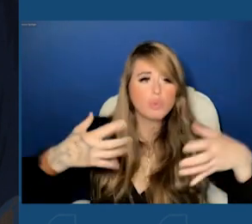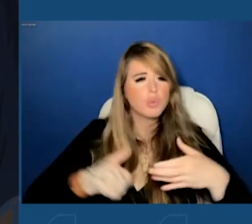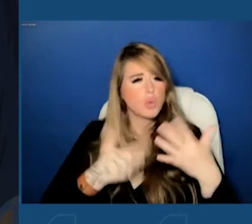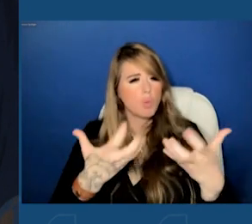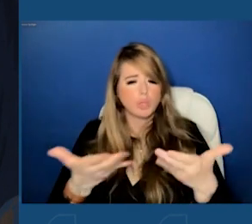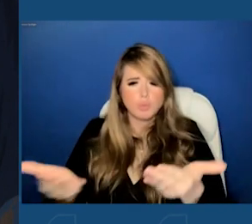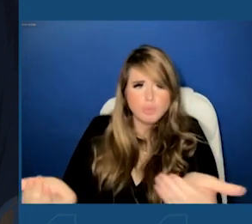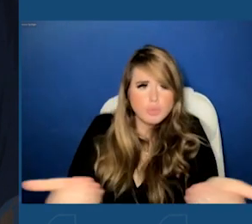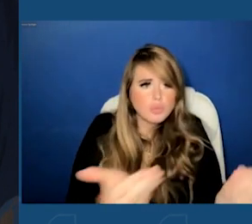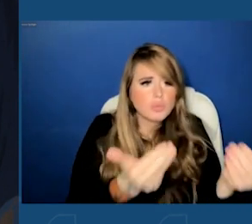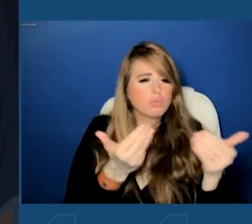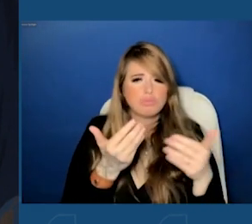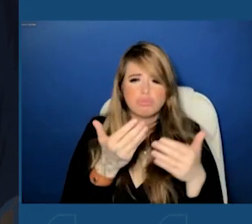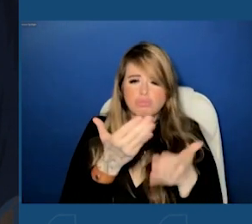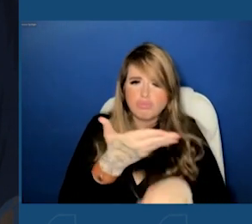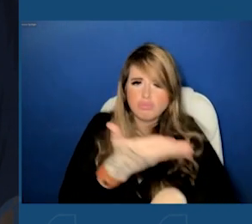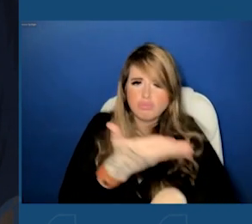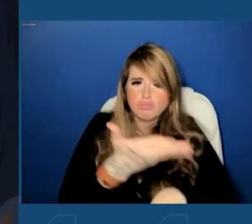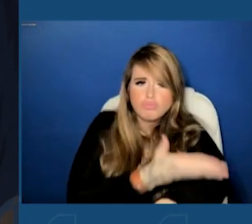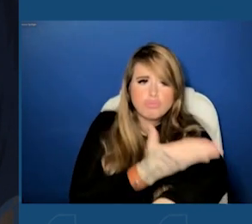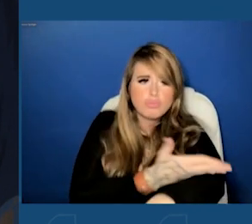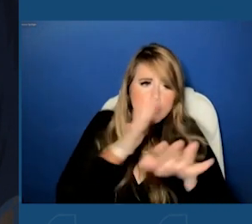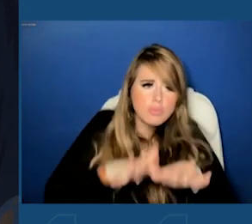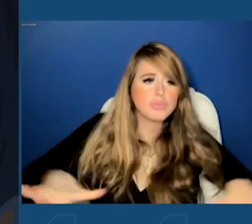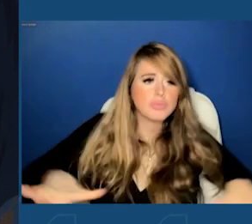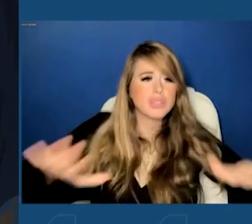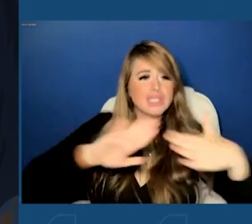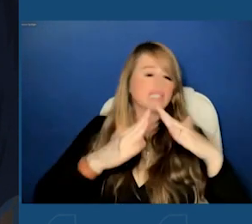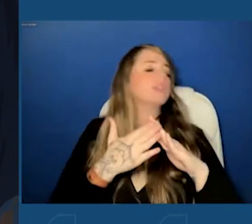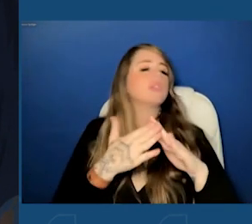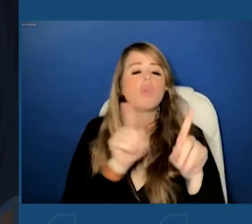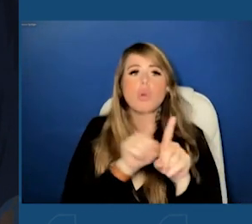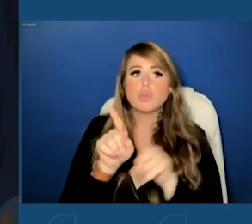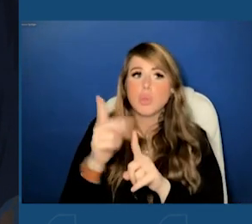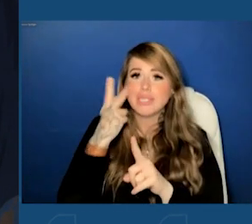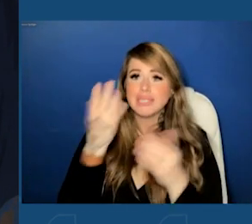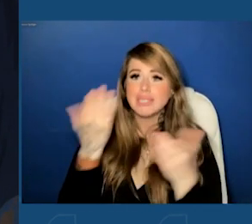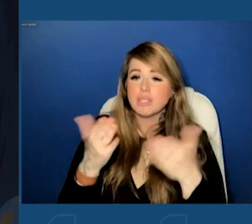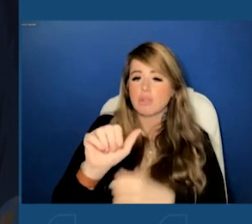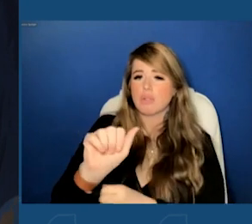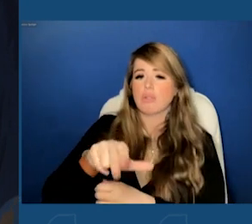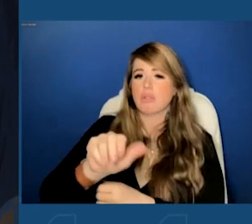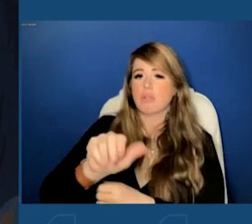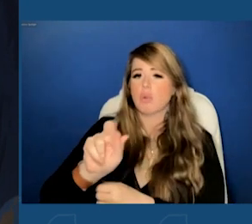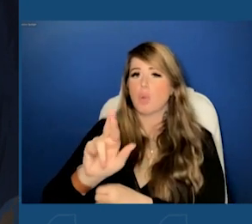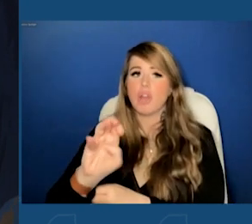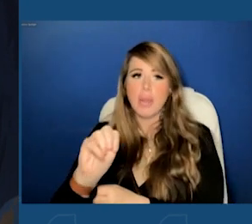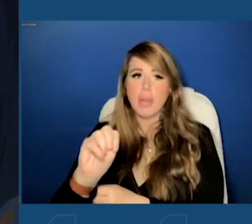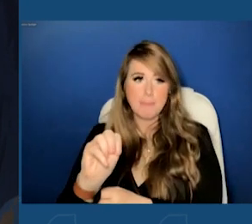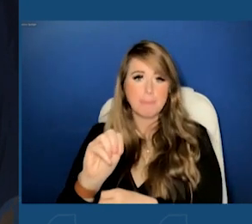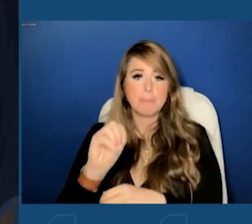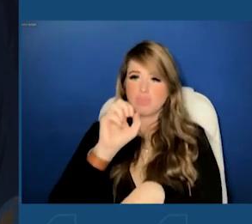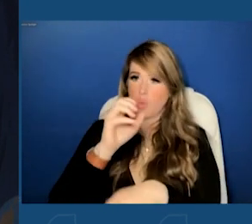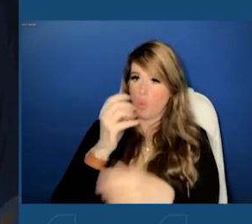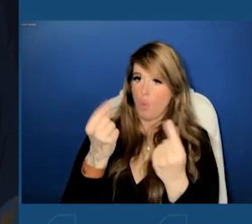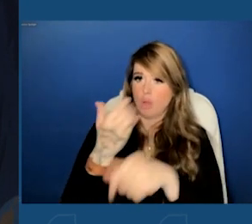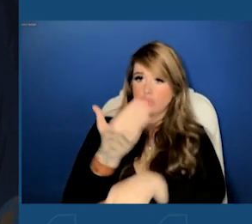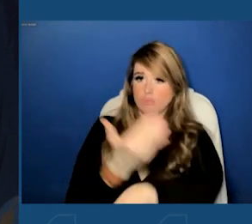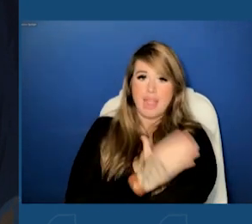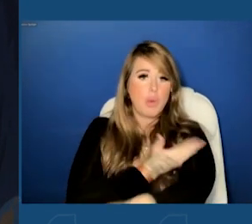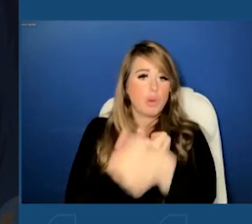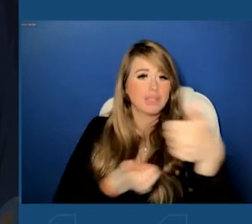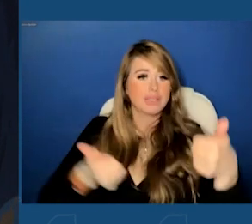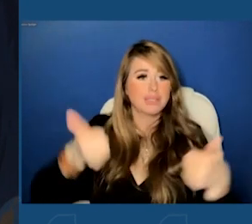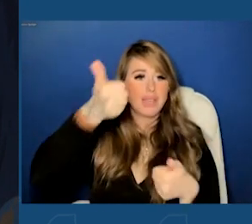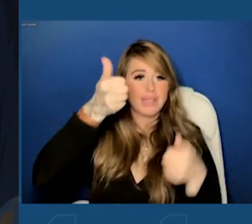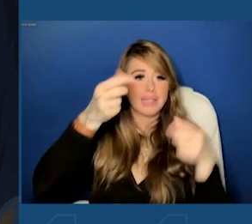well as, of course, the great work being done here at the Aquarium and how our executive director of the Aquarium, Gary